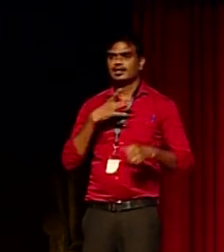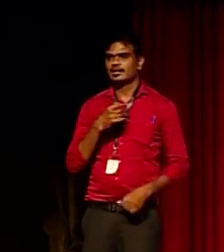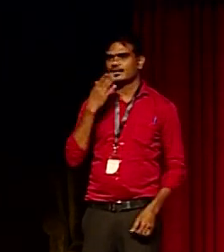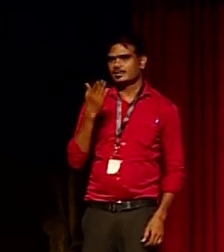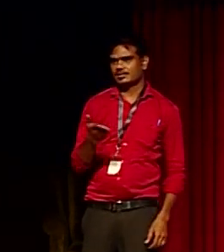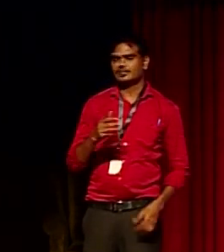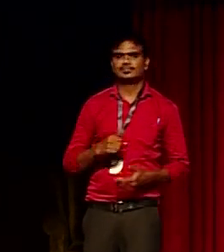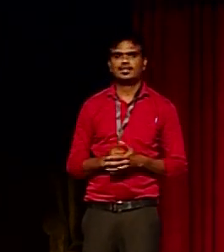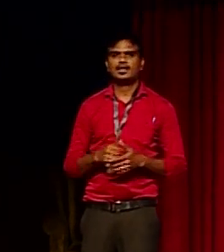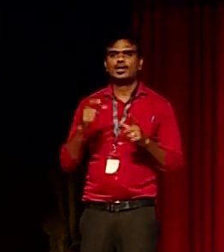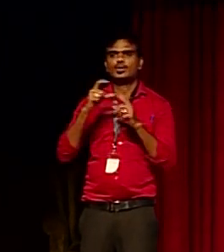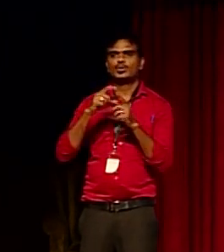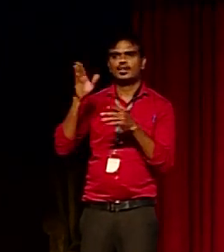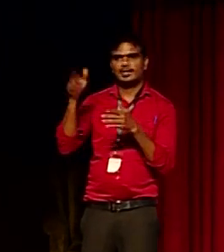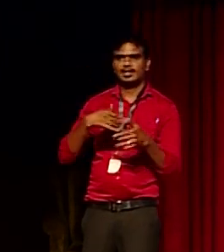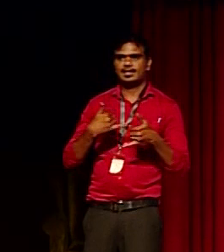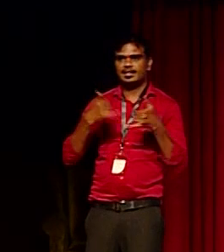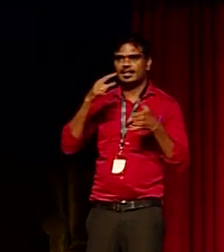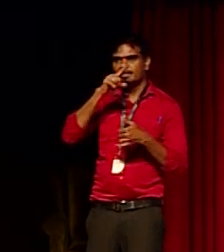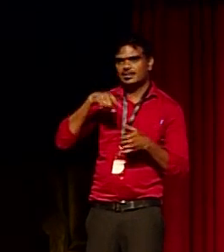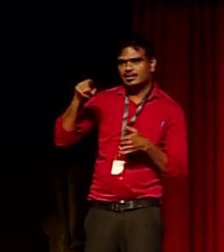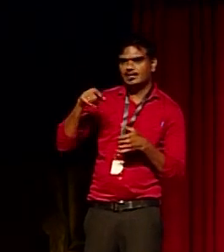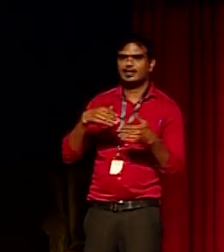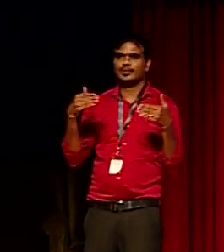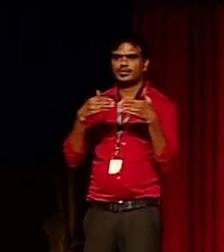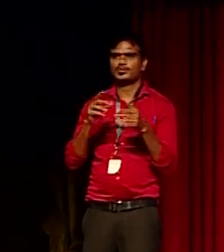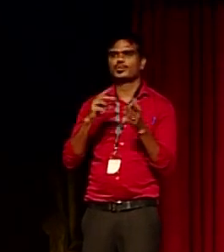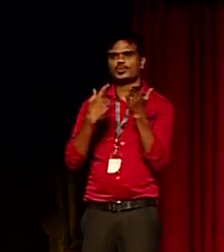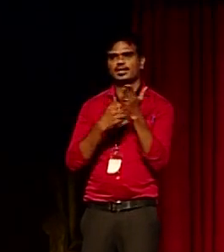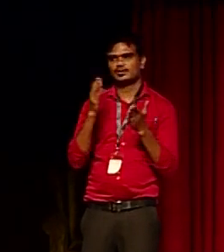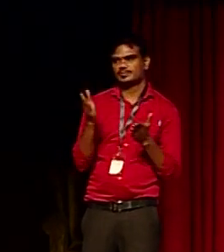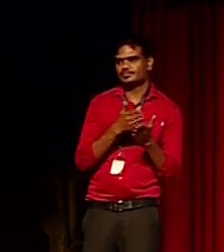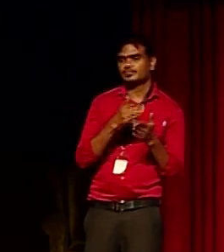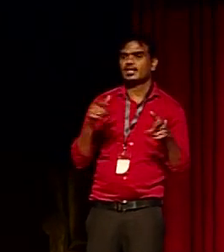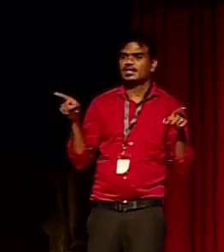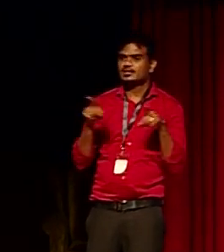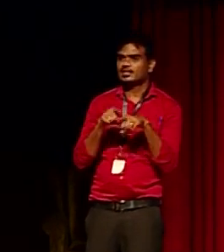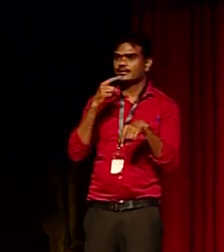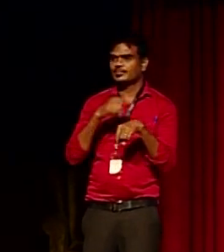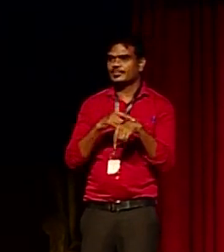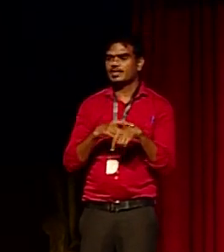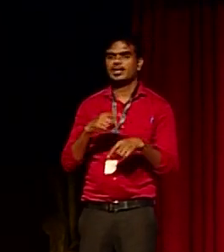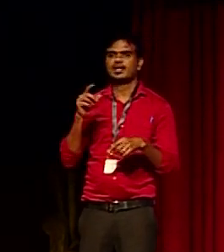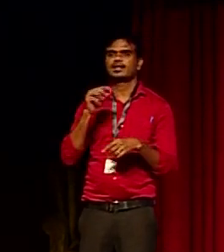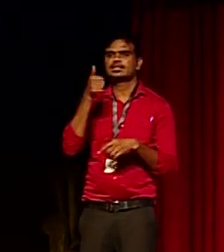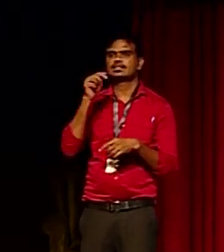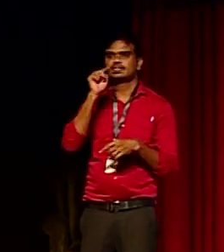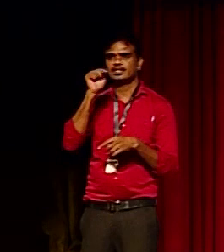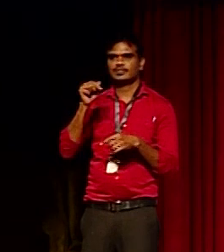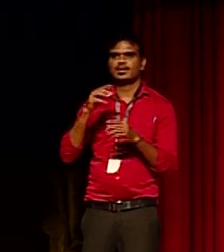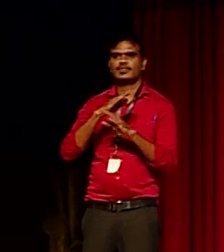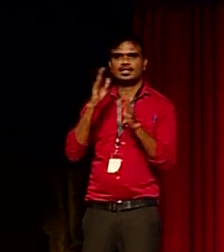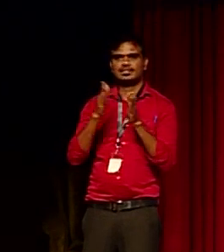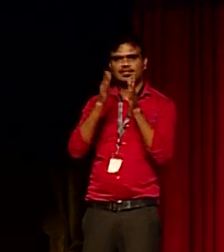did Donat come to India, nor did I go to Rwanda. But like they say, there is this law of 6 degrees of